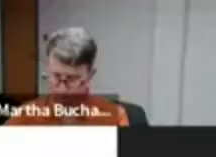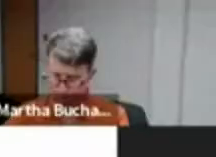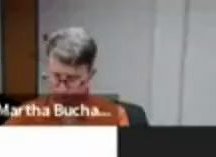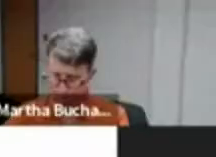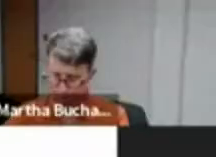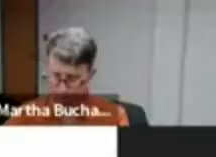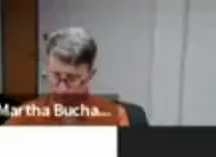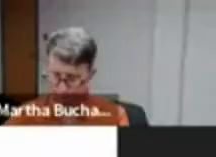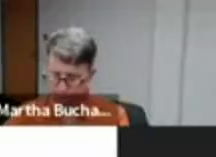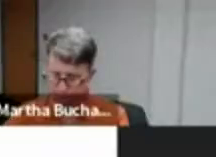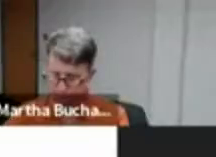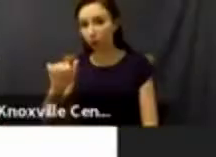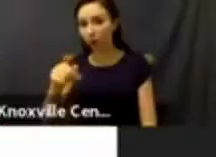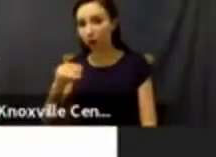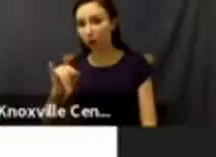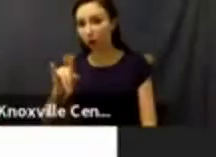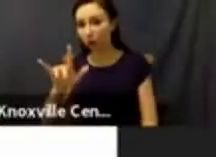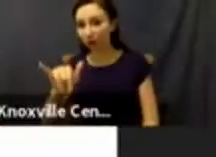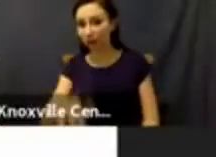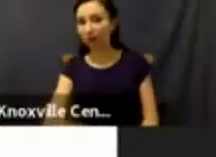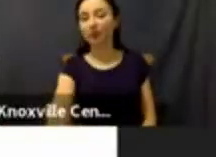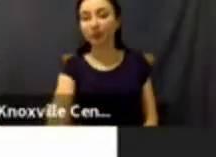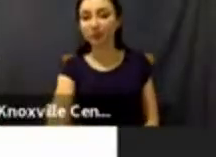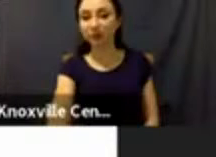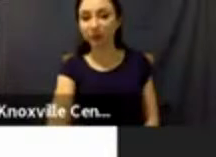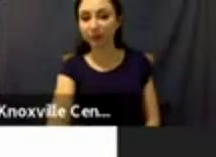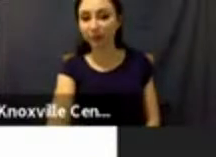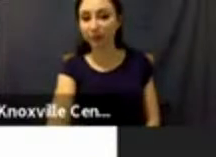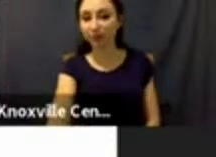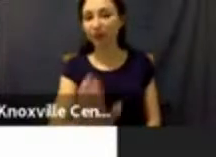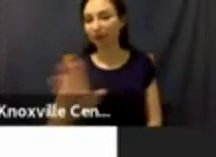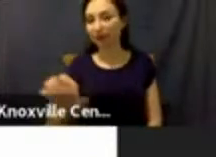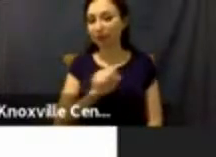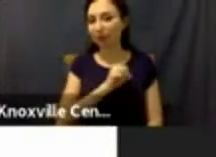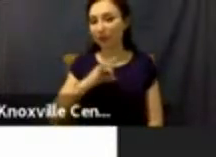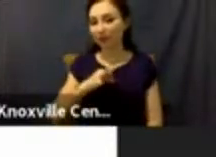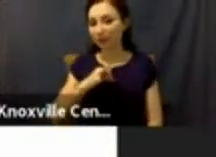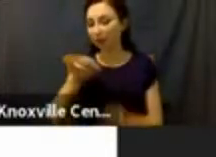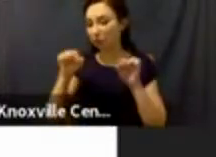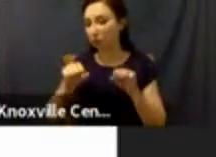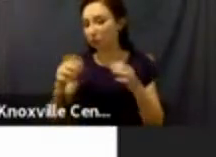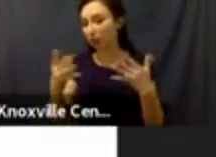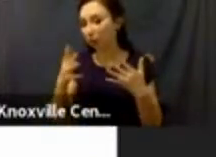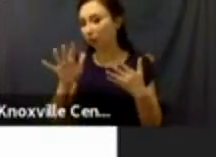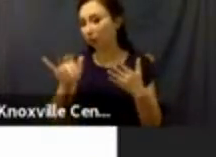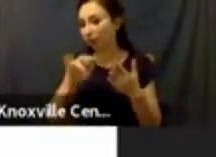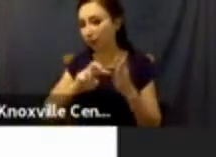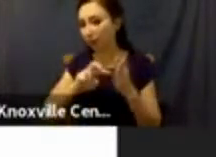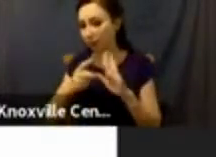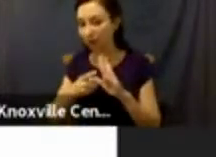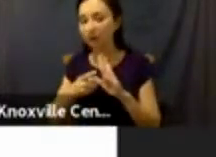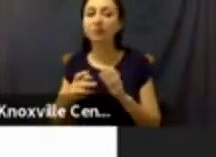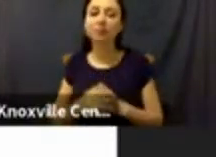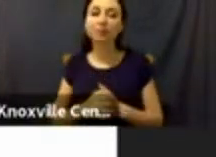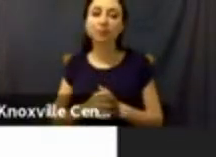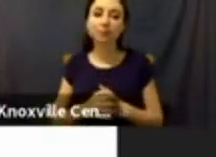if what their staffing ability is, and all of those things. So this was the kind of the thresholds